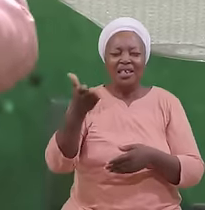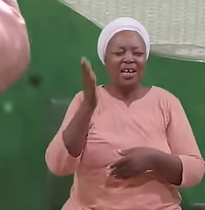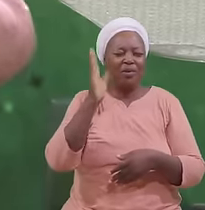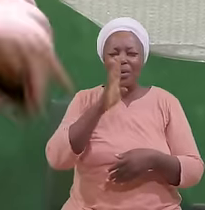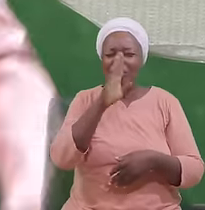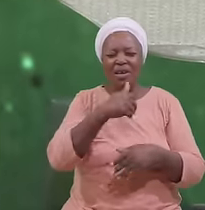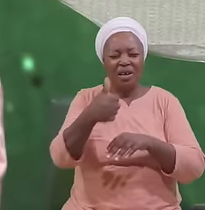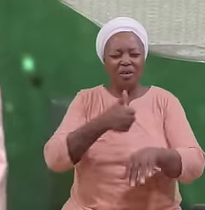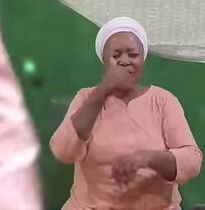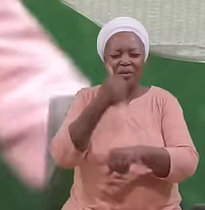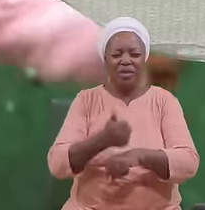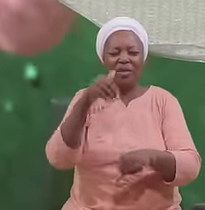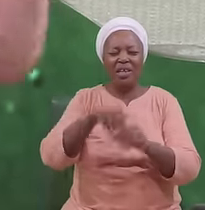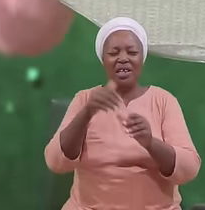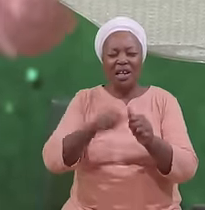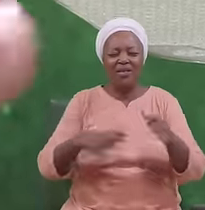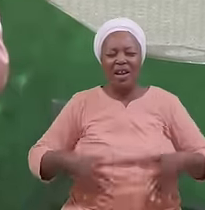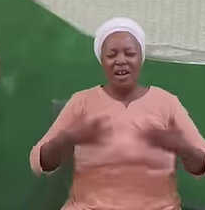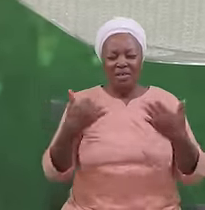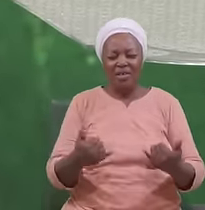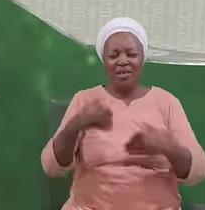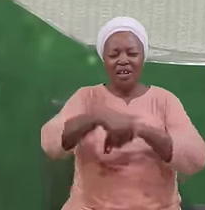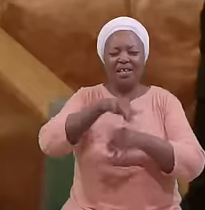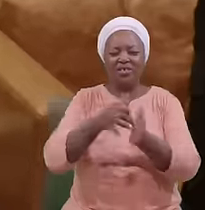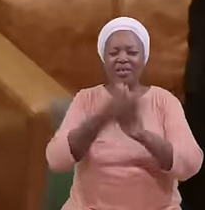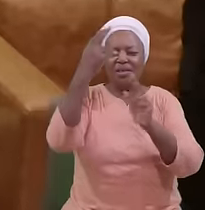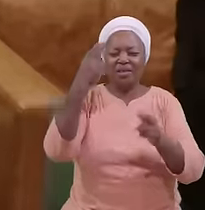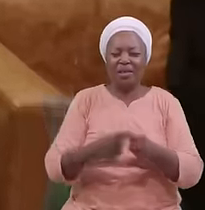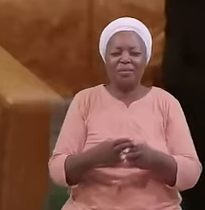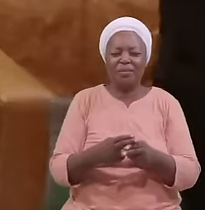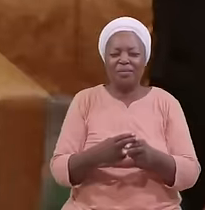confirmation in every life tonight in Jesus' name.